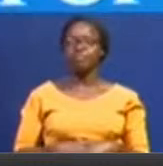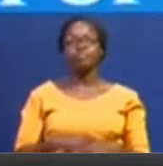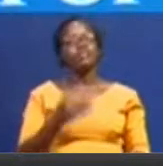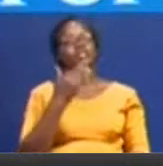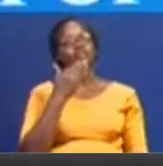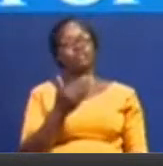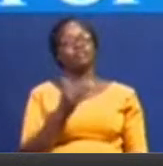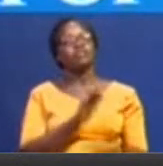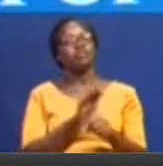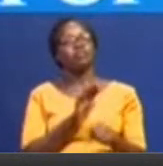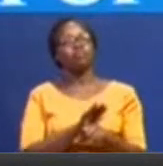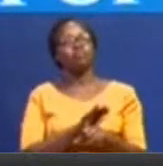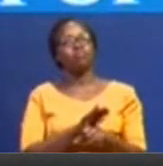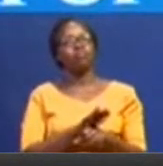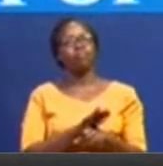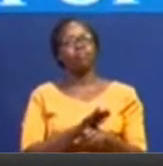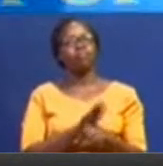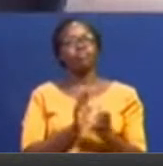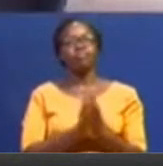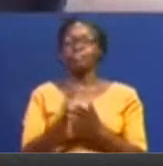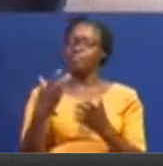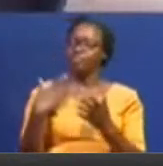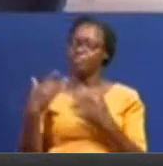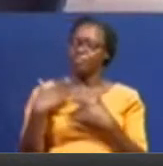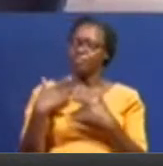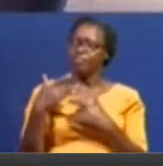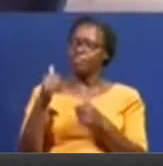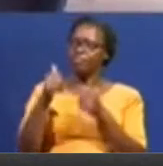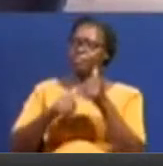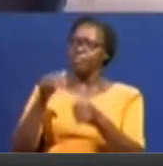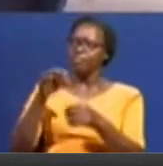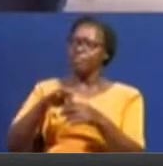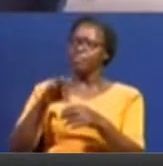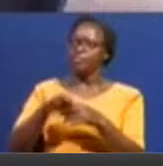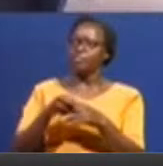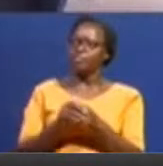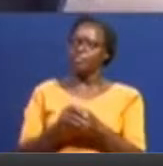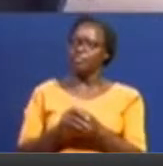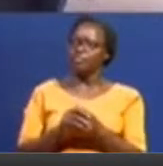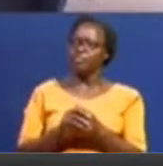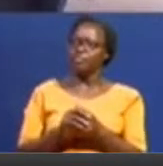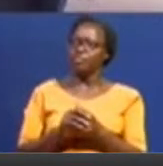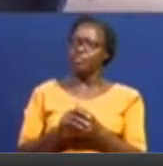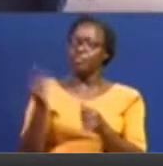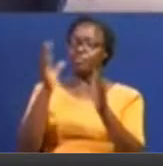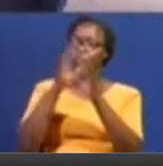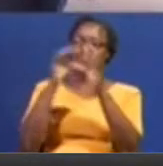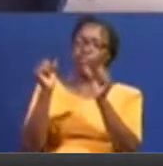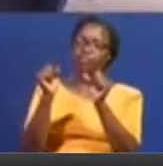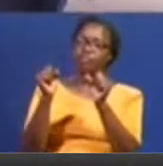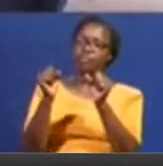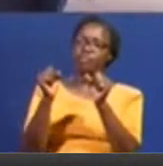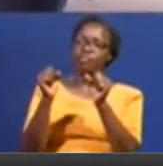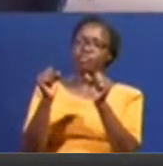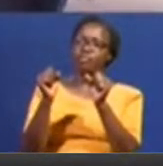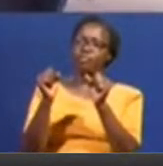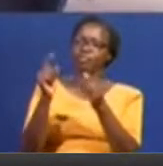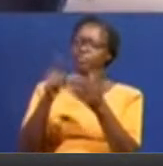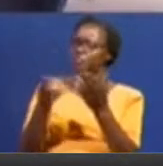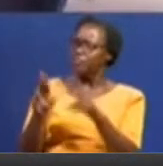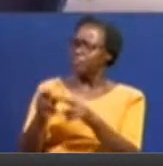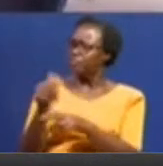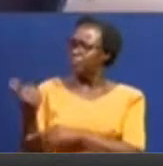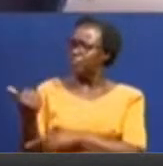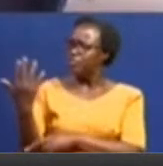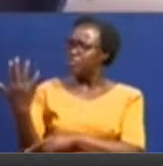Thank you very much. And that is with regard to which election? Since there are six. The one for the president. And what happens to